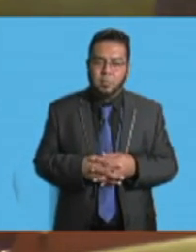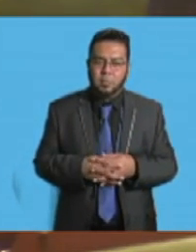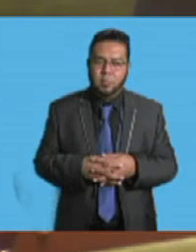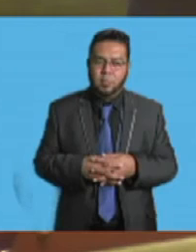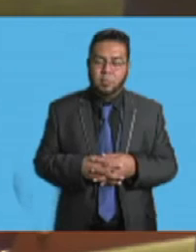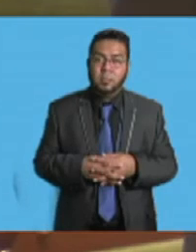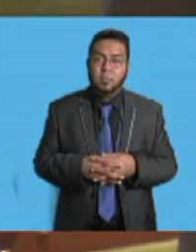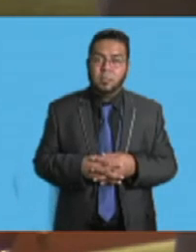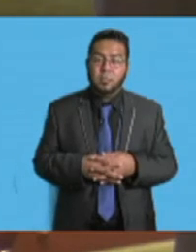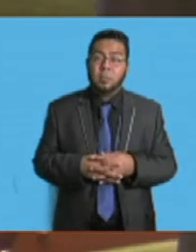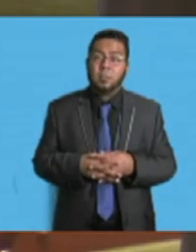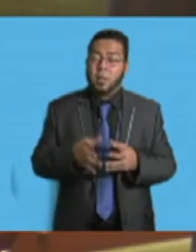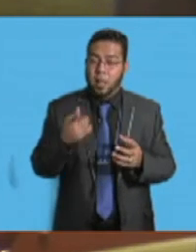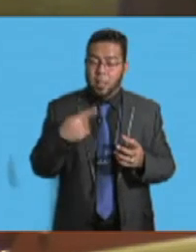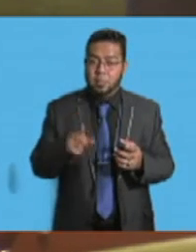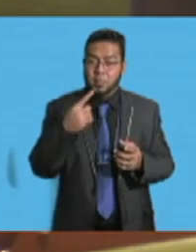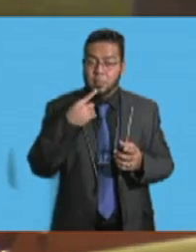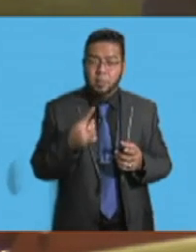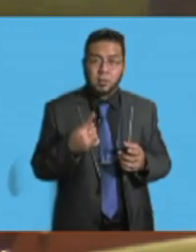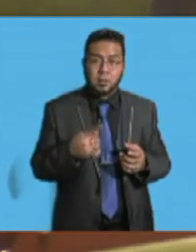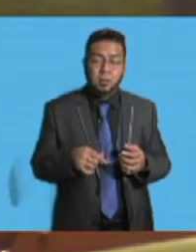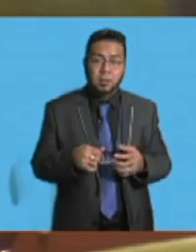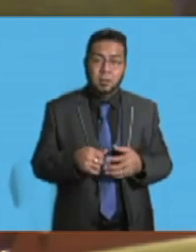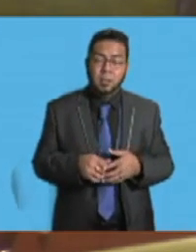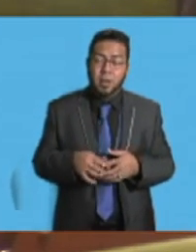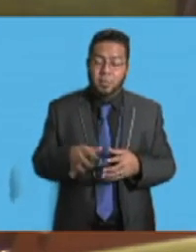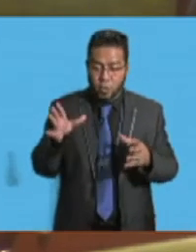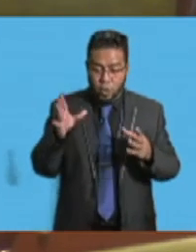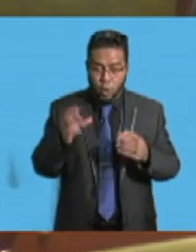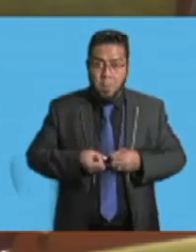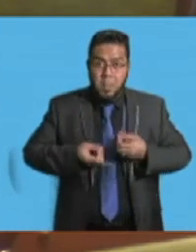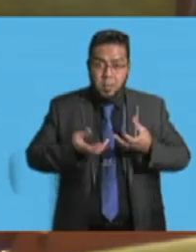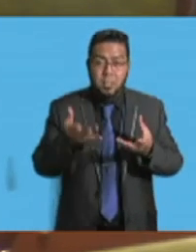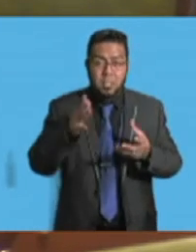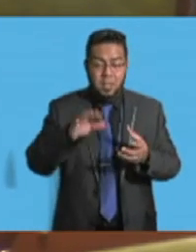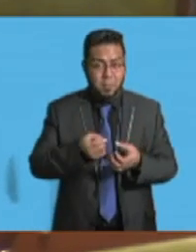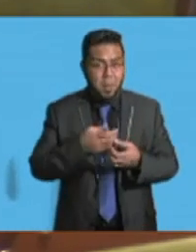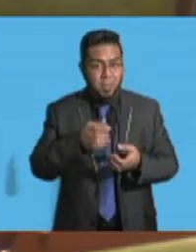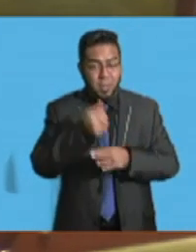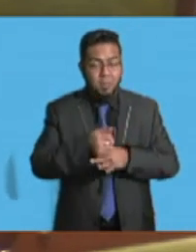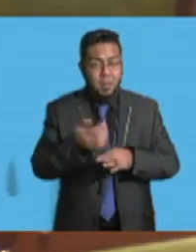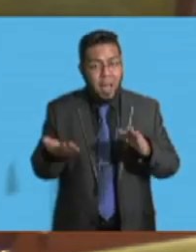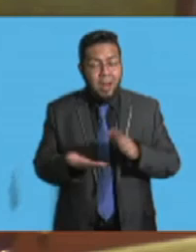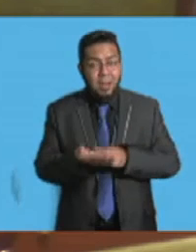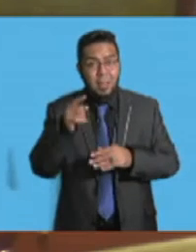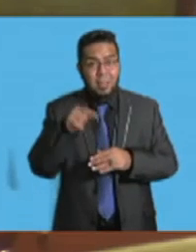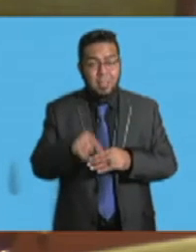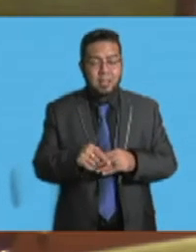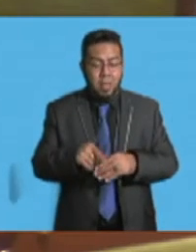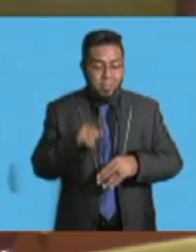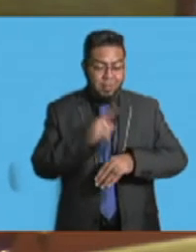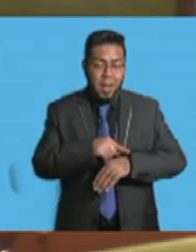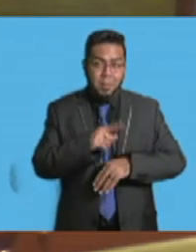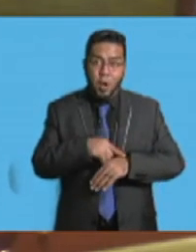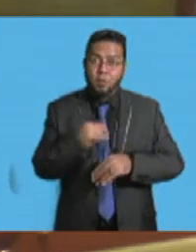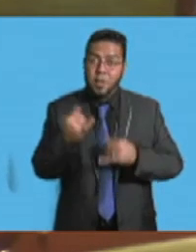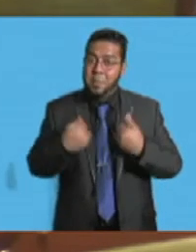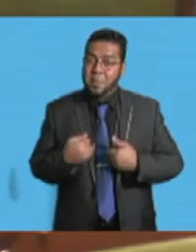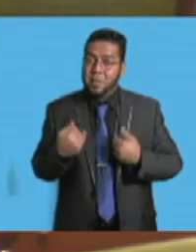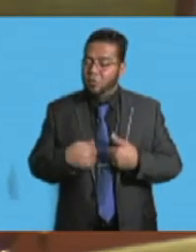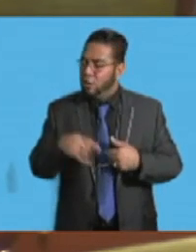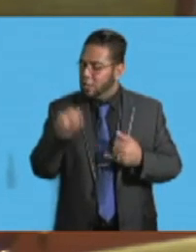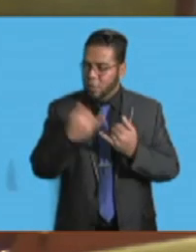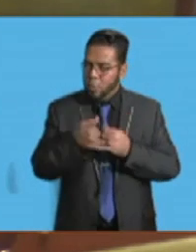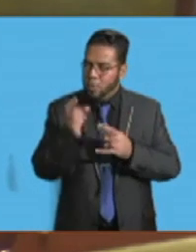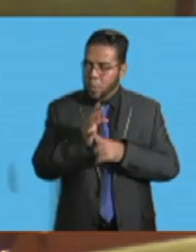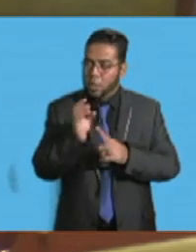Madam Speaker, let me state that given the commitment made by government to the agriculture sector under this budget, timeliness of implementation is critical